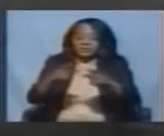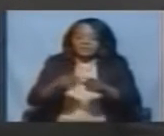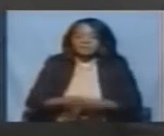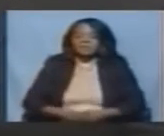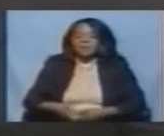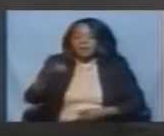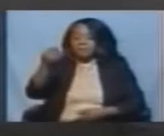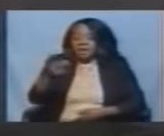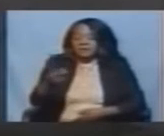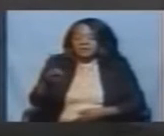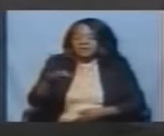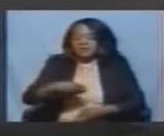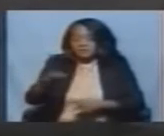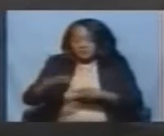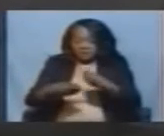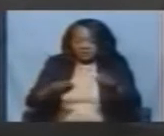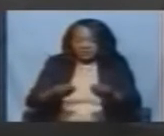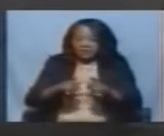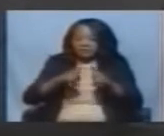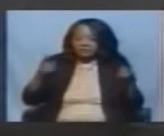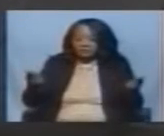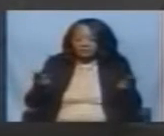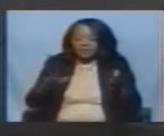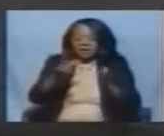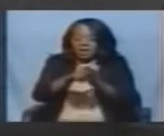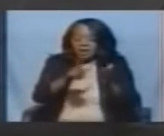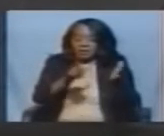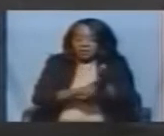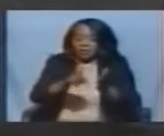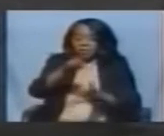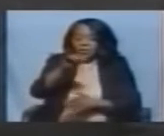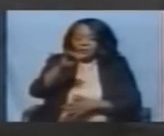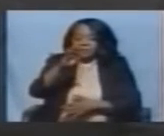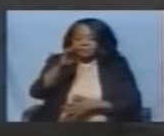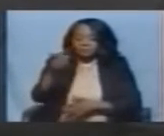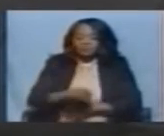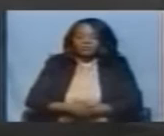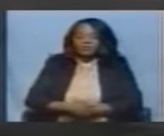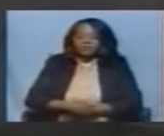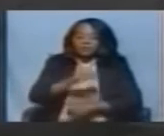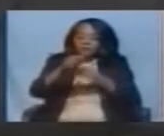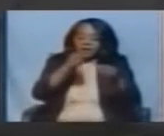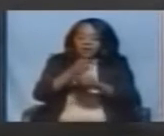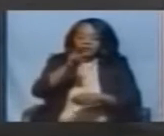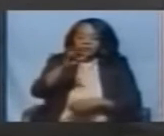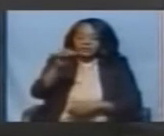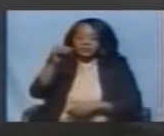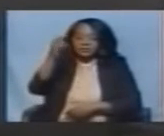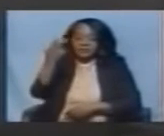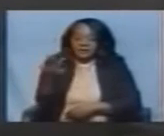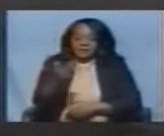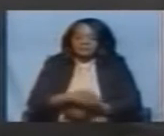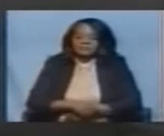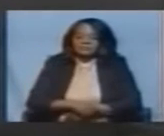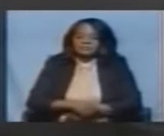are huge. But let me remind you, the Act, ZIPS Act of 2003, does not differentiate whether